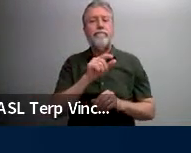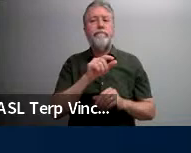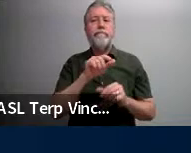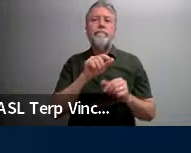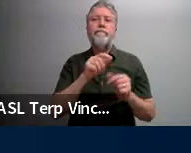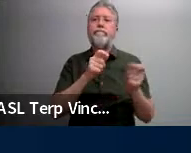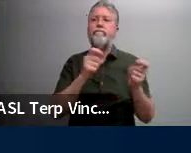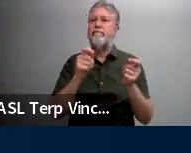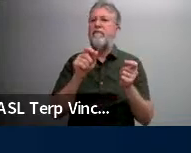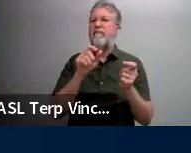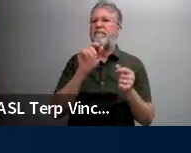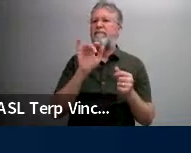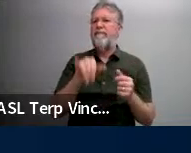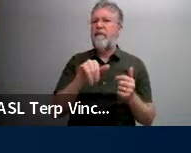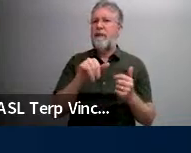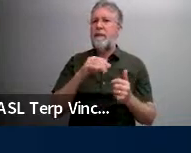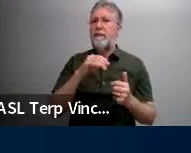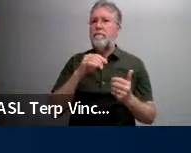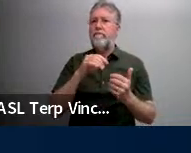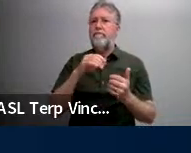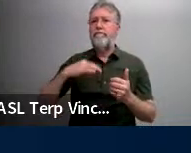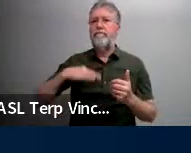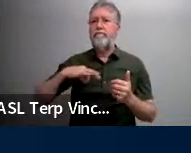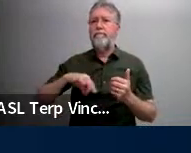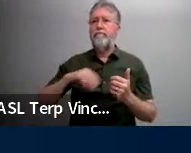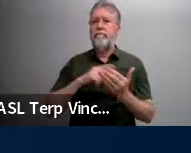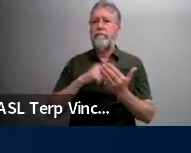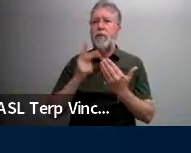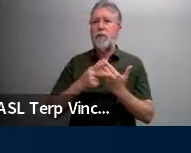clear on the eligibility assessment,